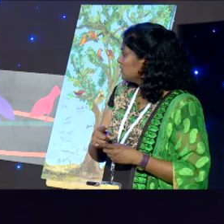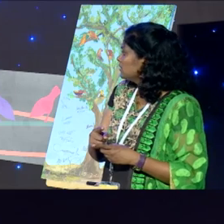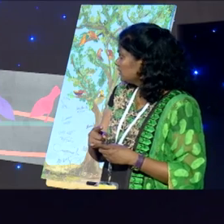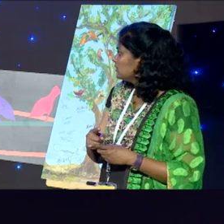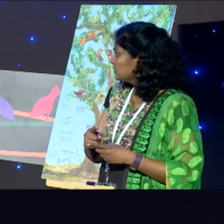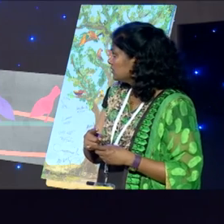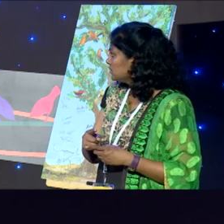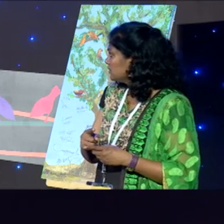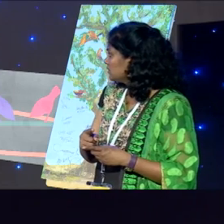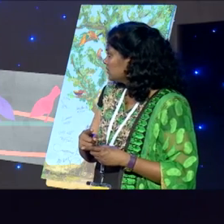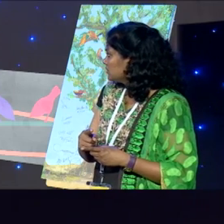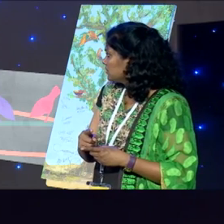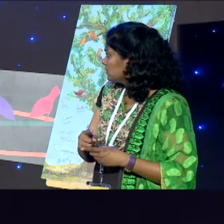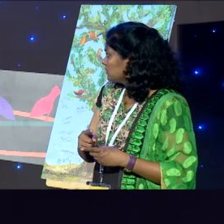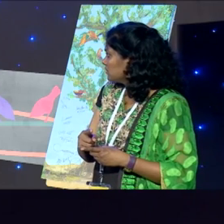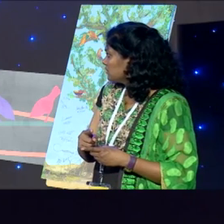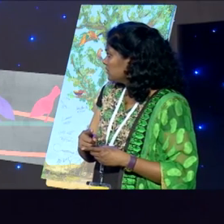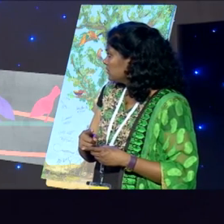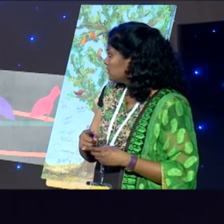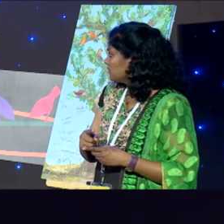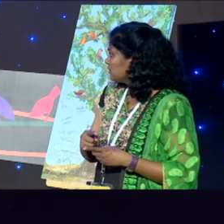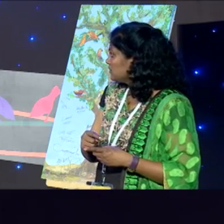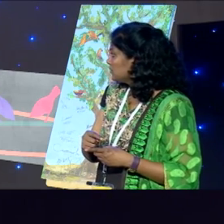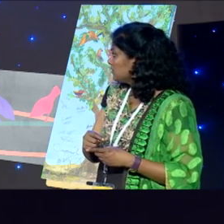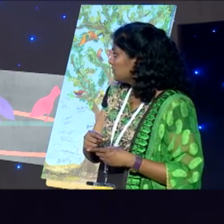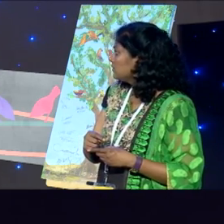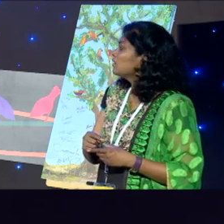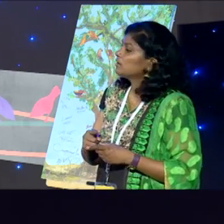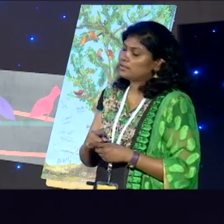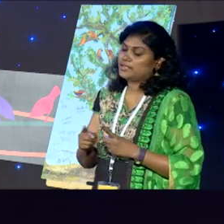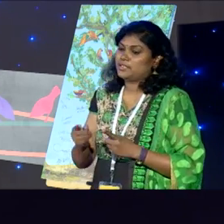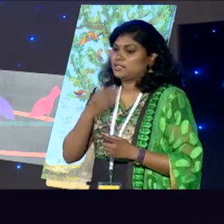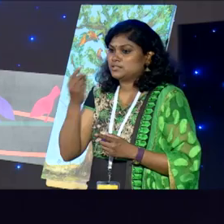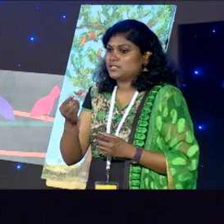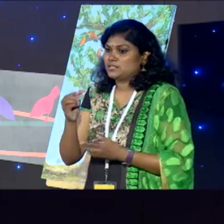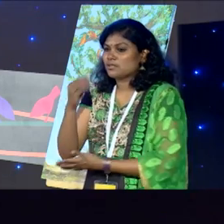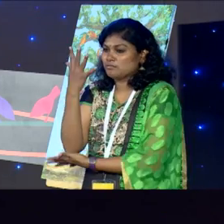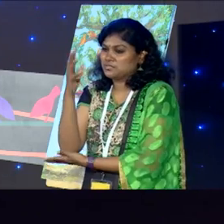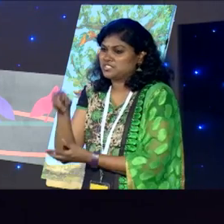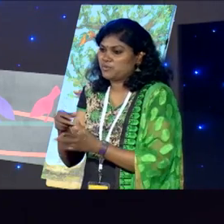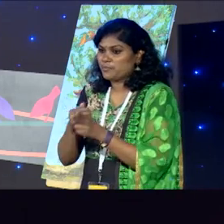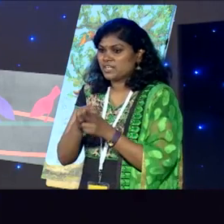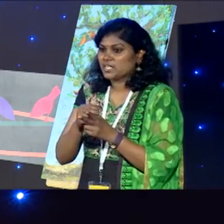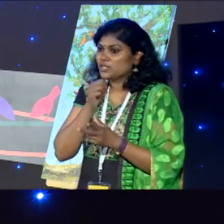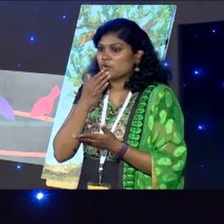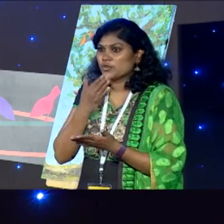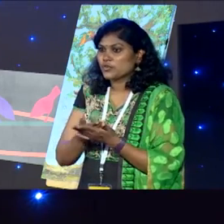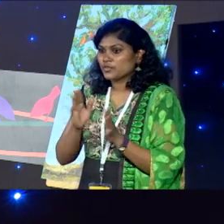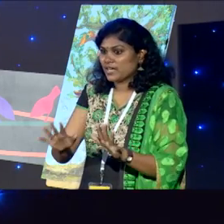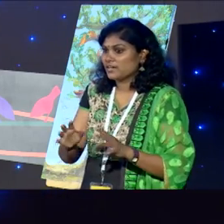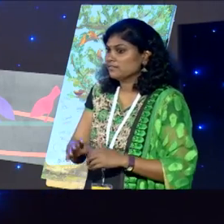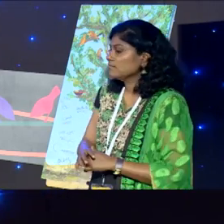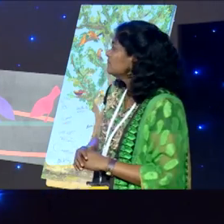conservationist should never go through, but well, it's part of the job. Next slide. So after